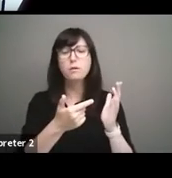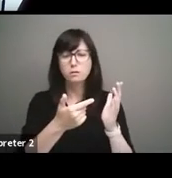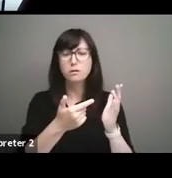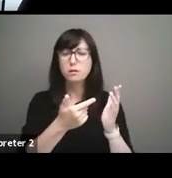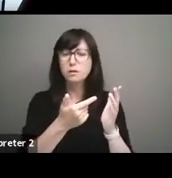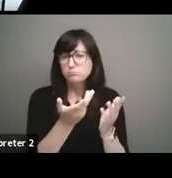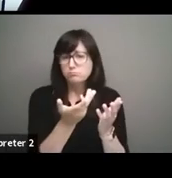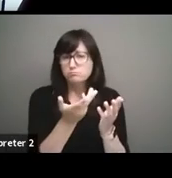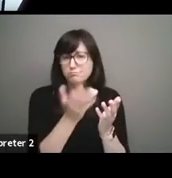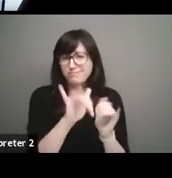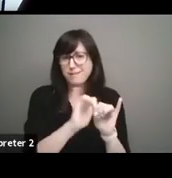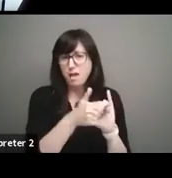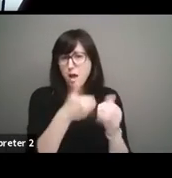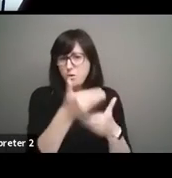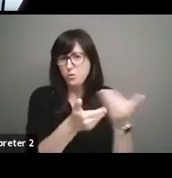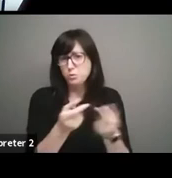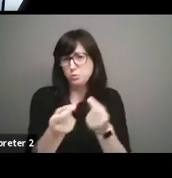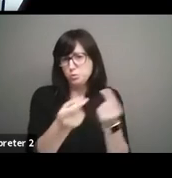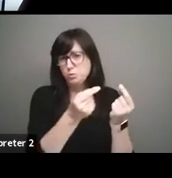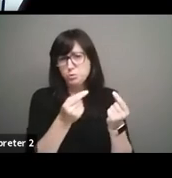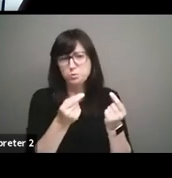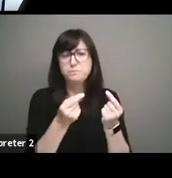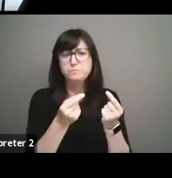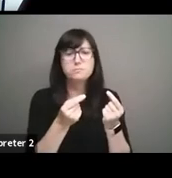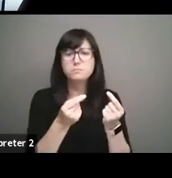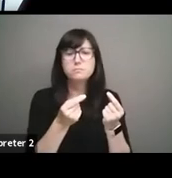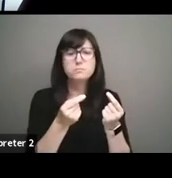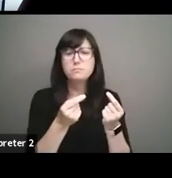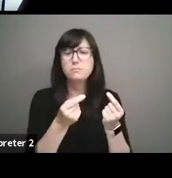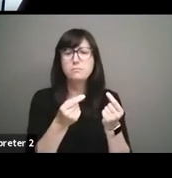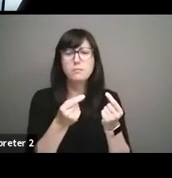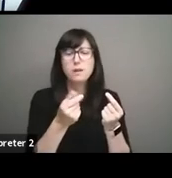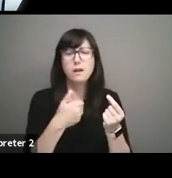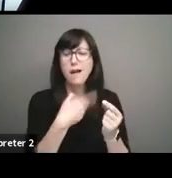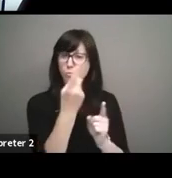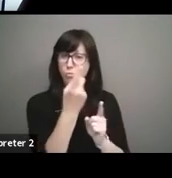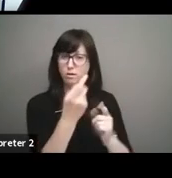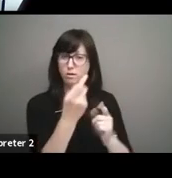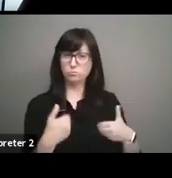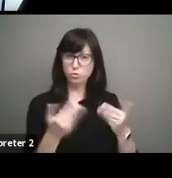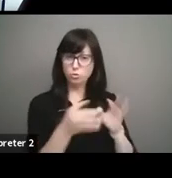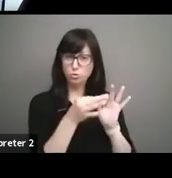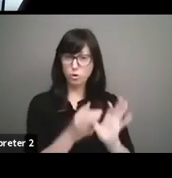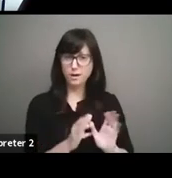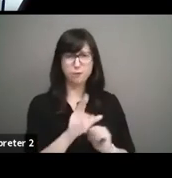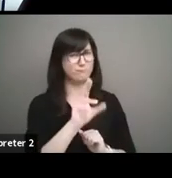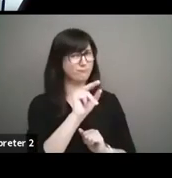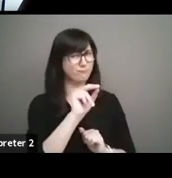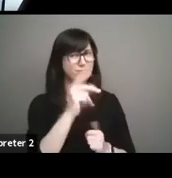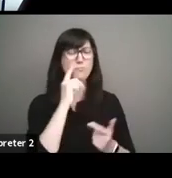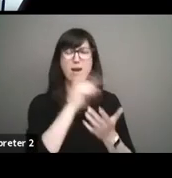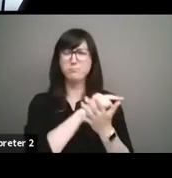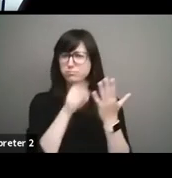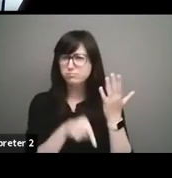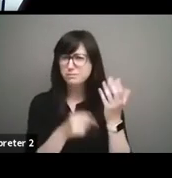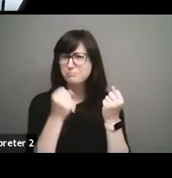how we work. It's not like there's like one youth coordinator, but we all take on the responsibilities to